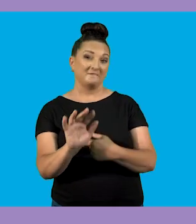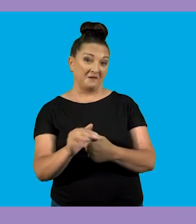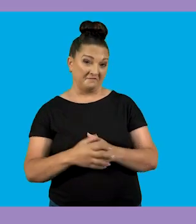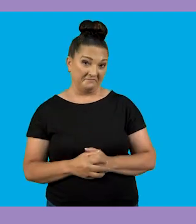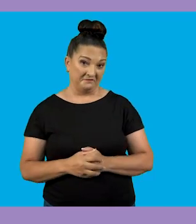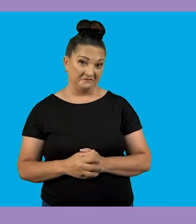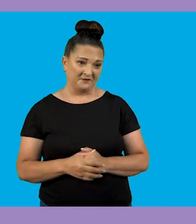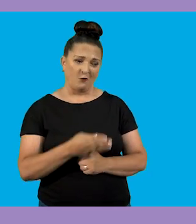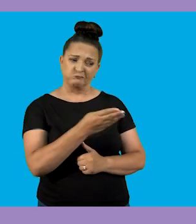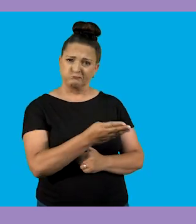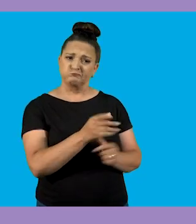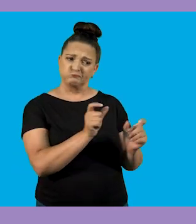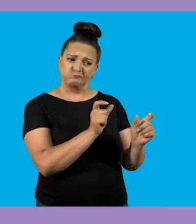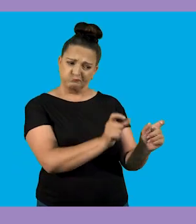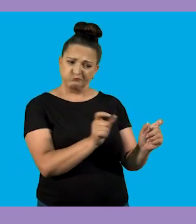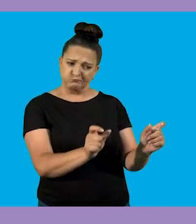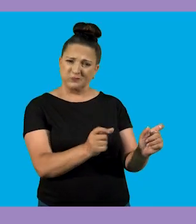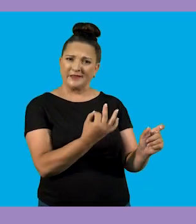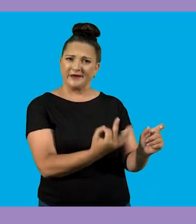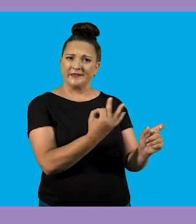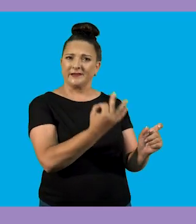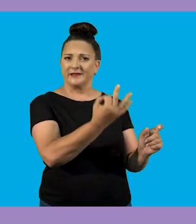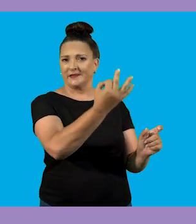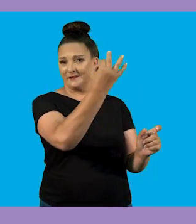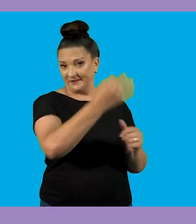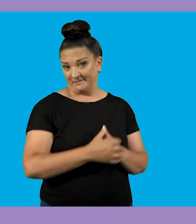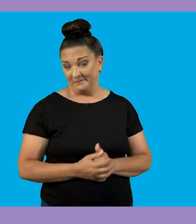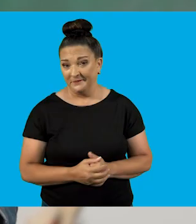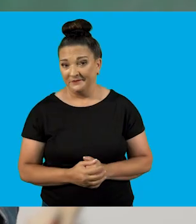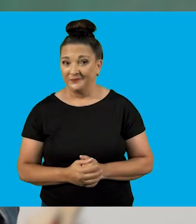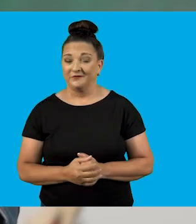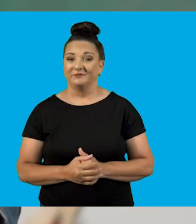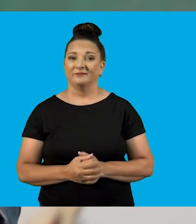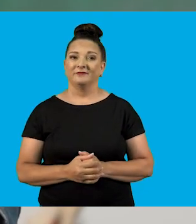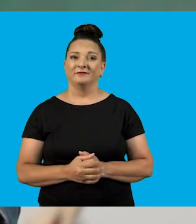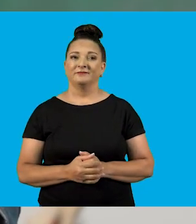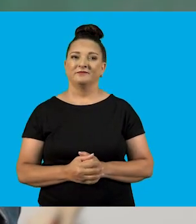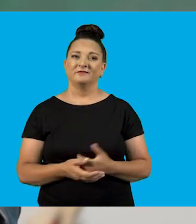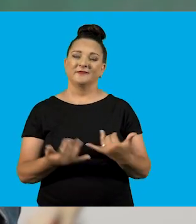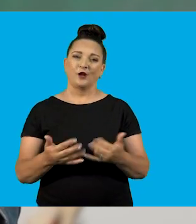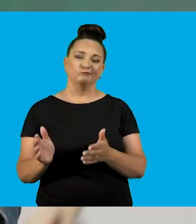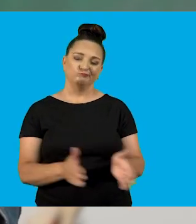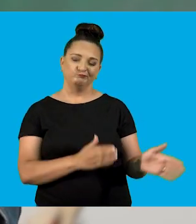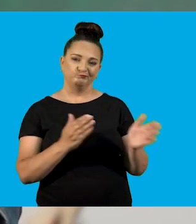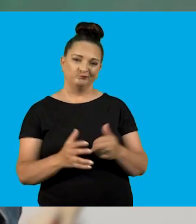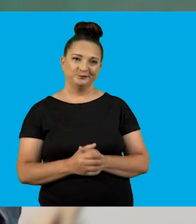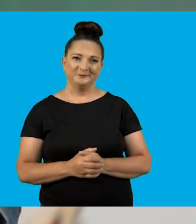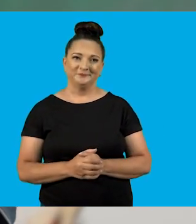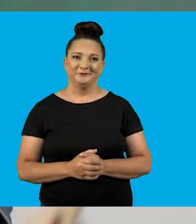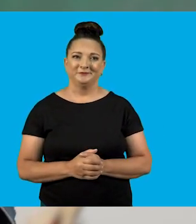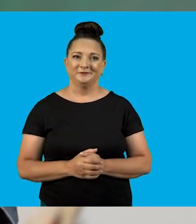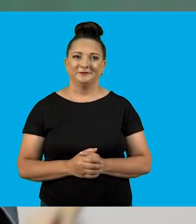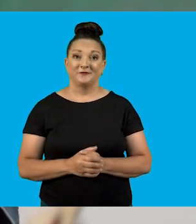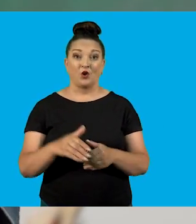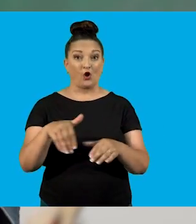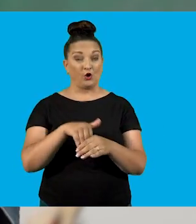6a plus 5. So those are examples of trinomials, three terms. Let's move